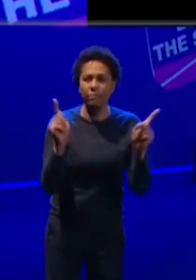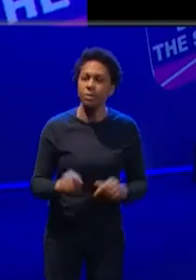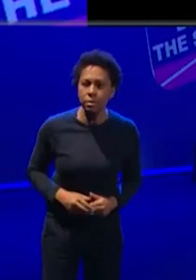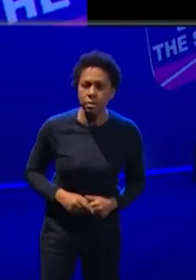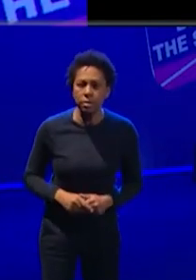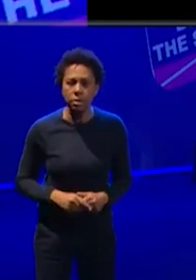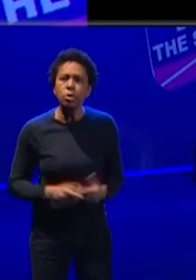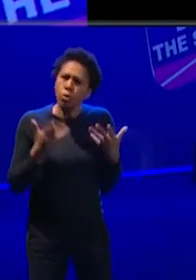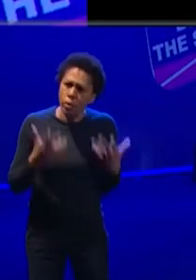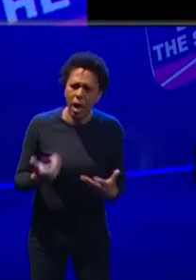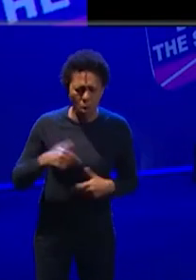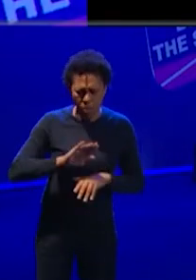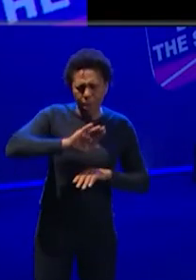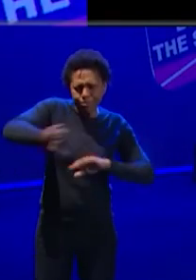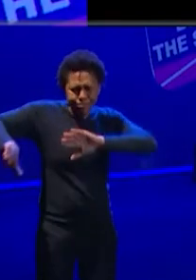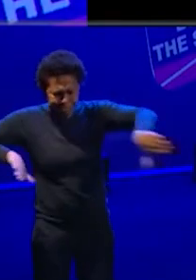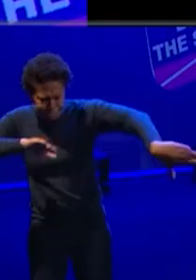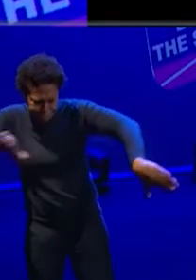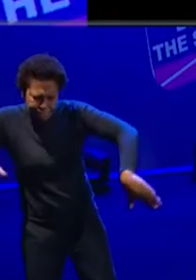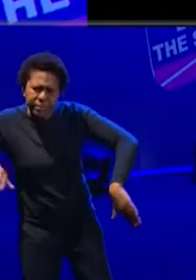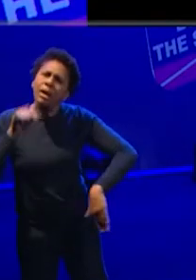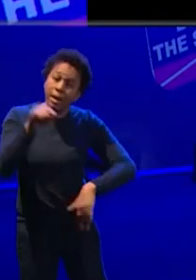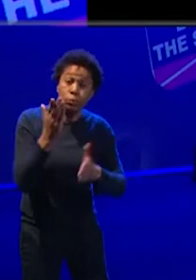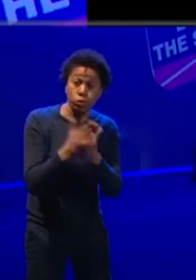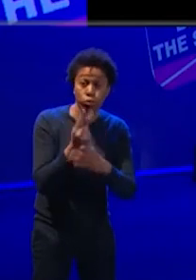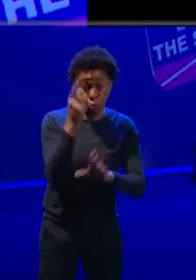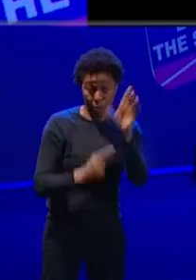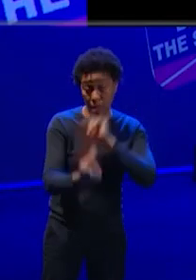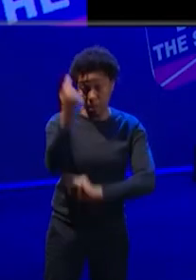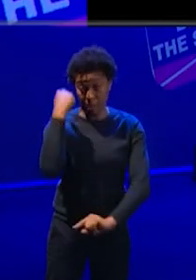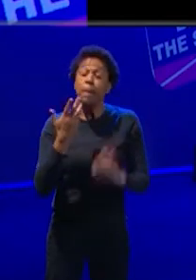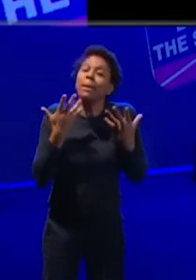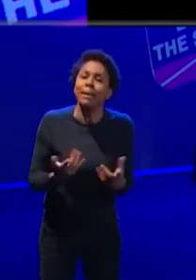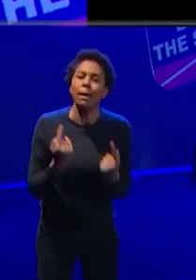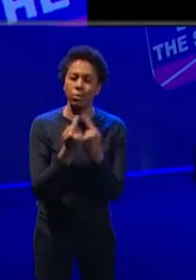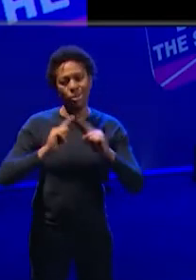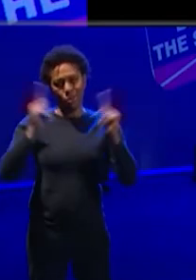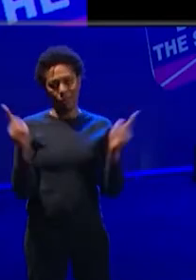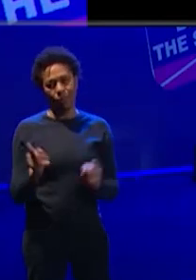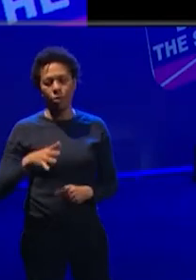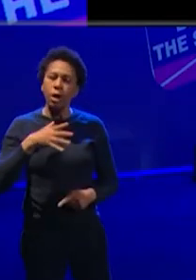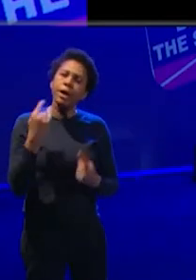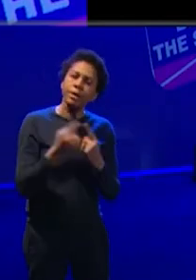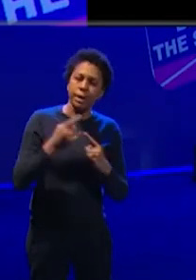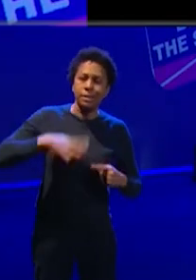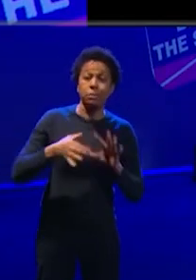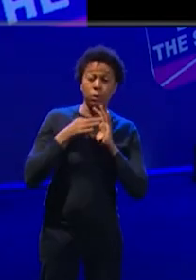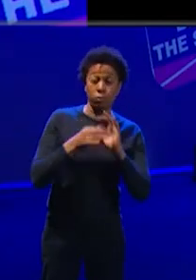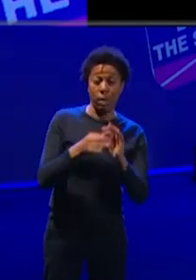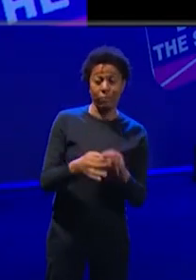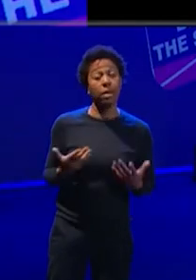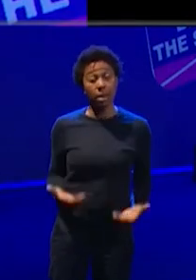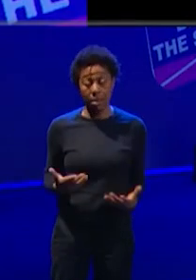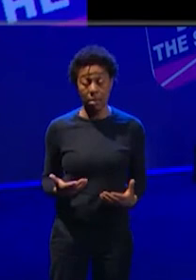no, that doesn't make sense. That was 2 years ago. You know, we've got to think about things and make sure it's relevant to now. So